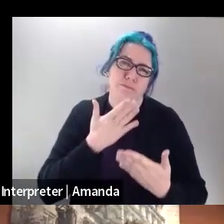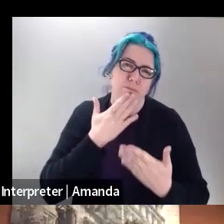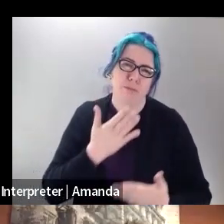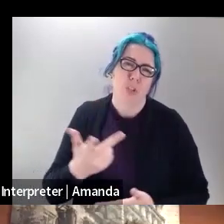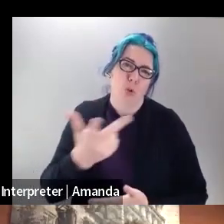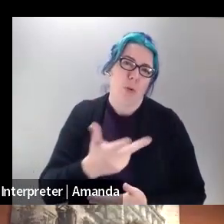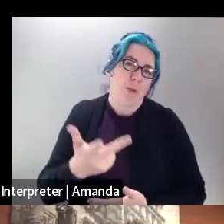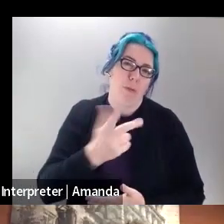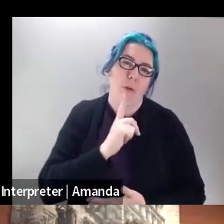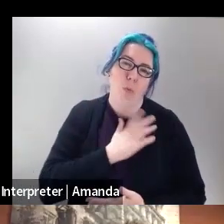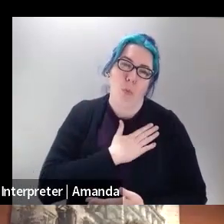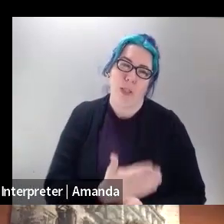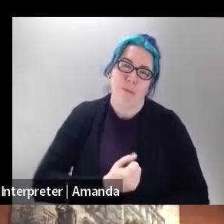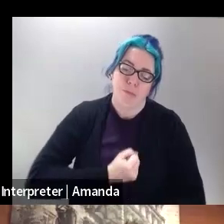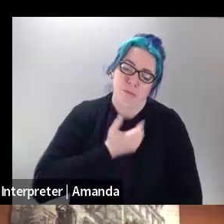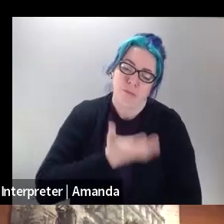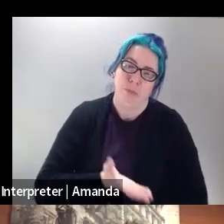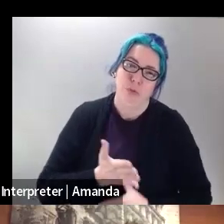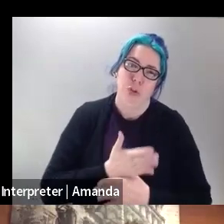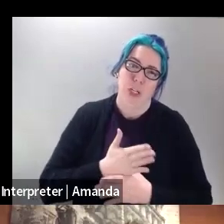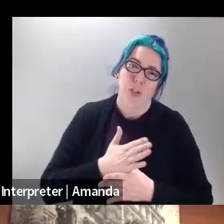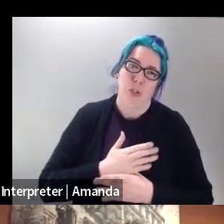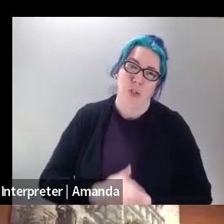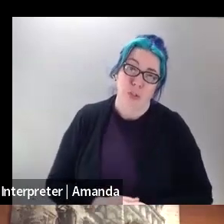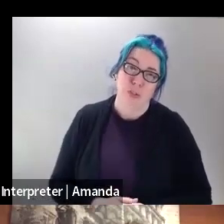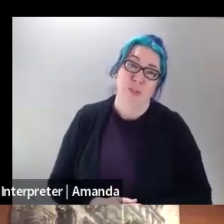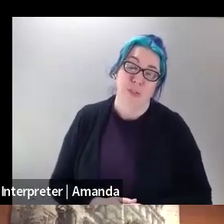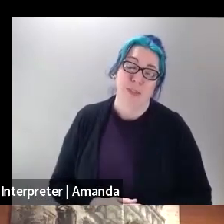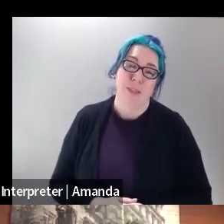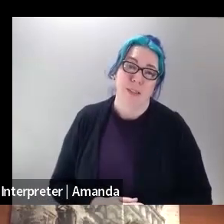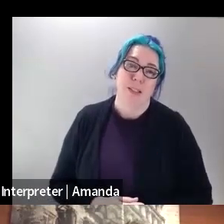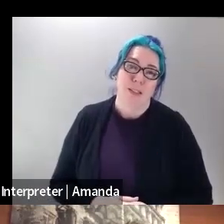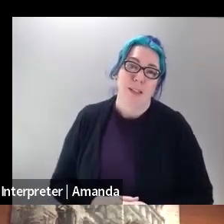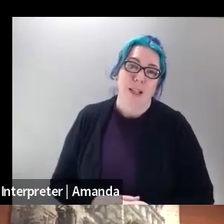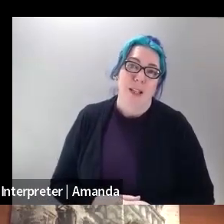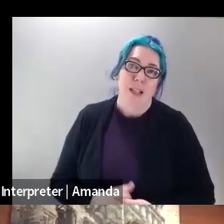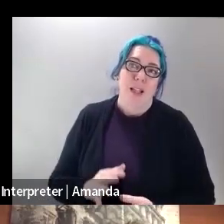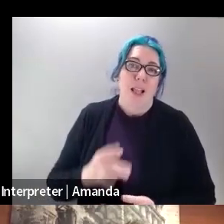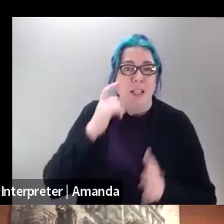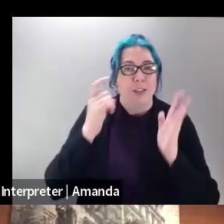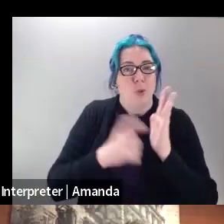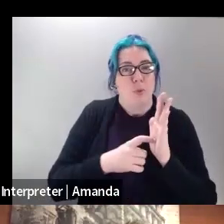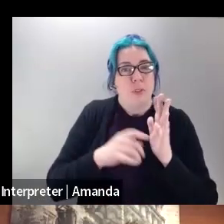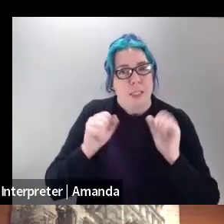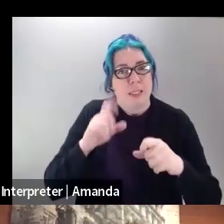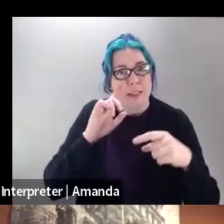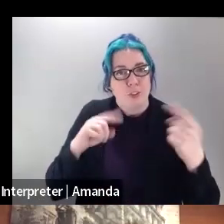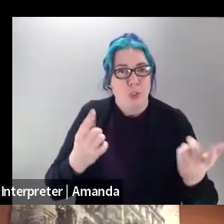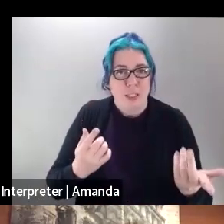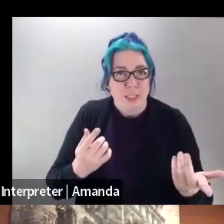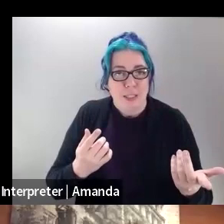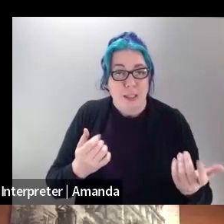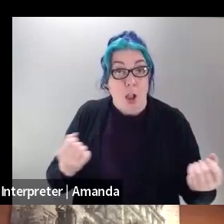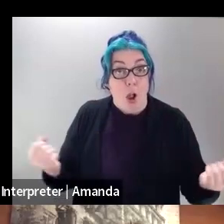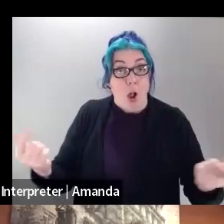of yourself and your practice, and that we have not attempted to find consensus, because this is